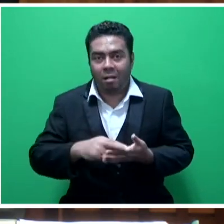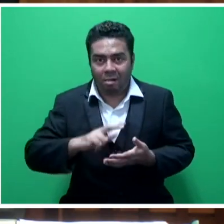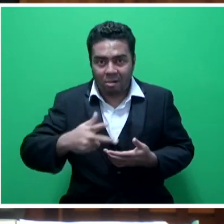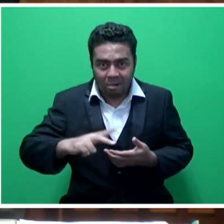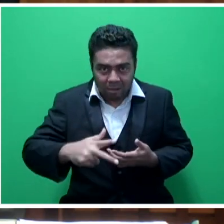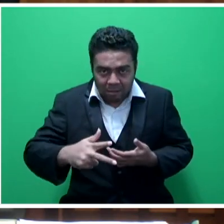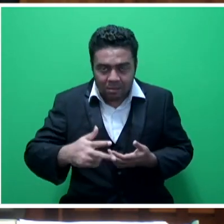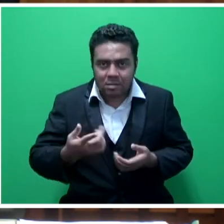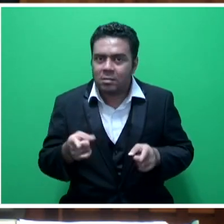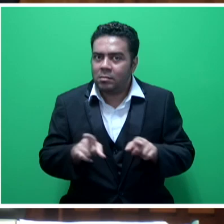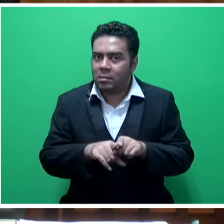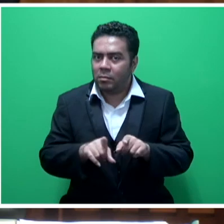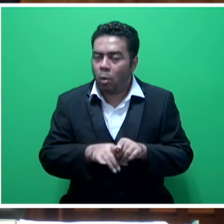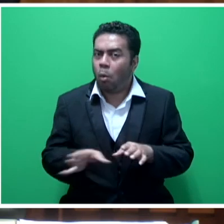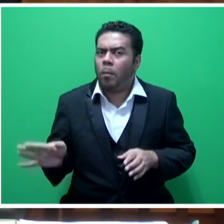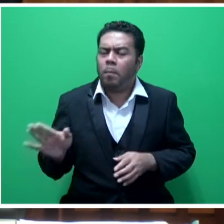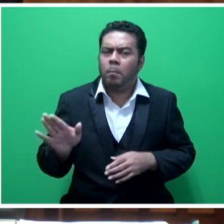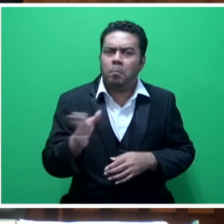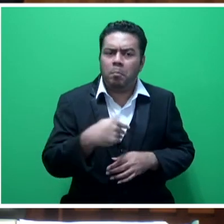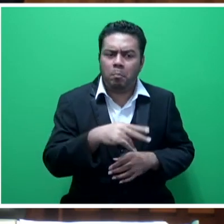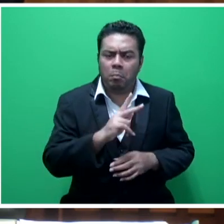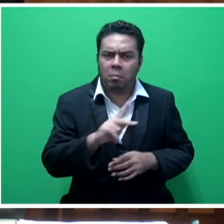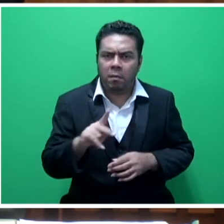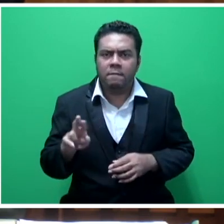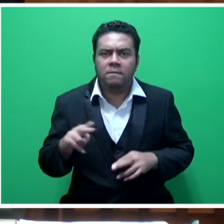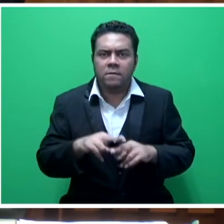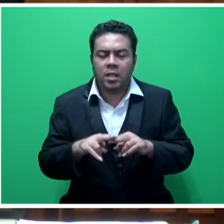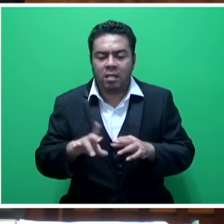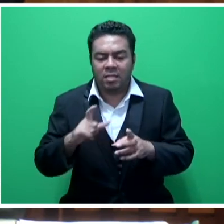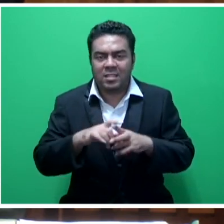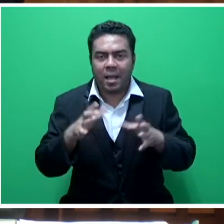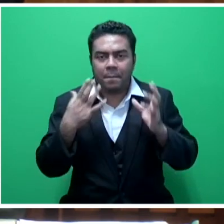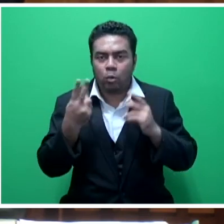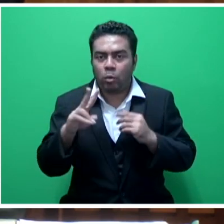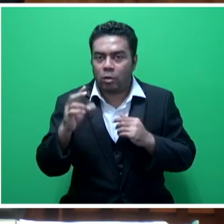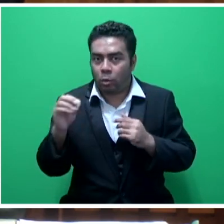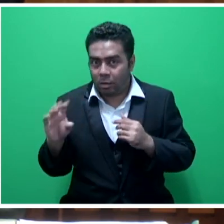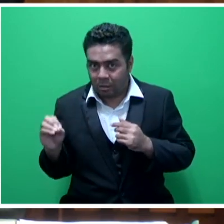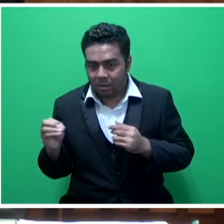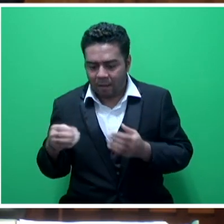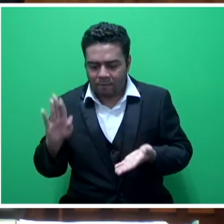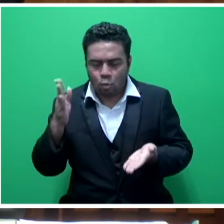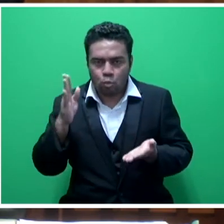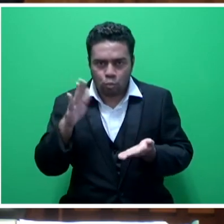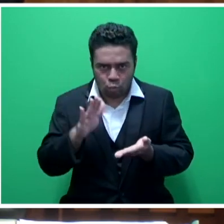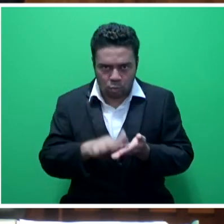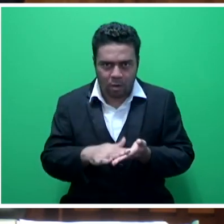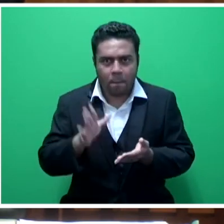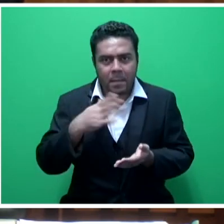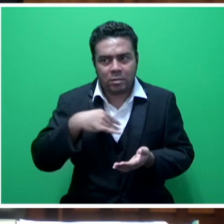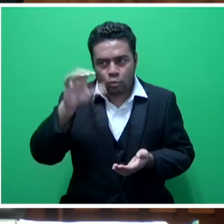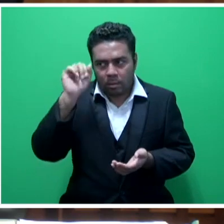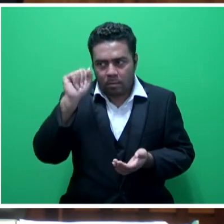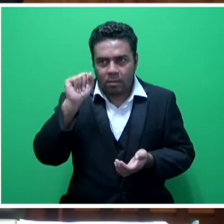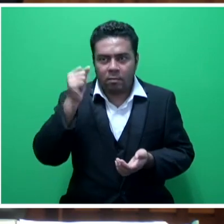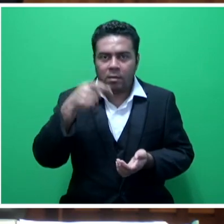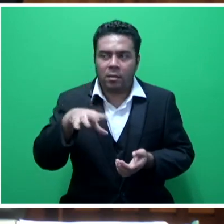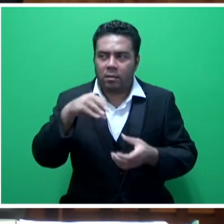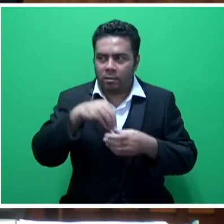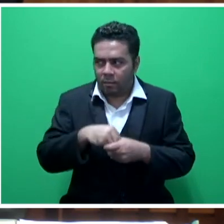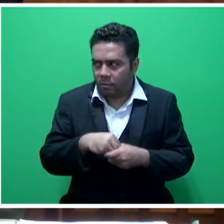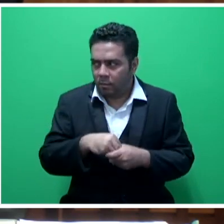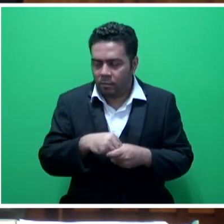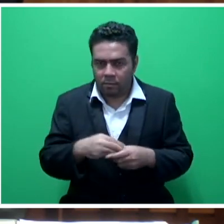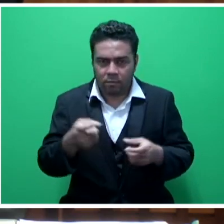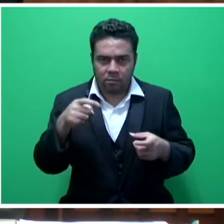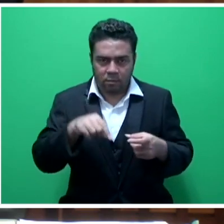arranged a deferral of all property rentals until December 2020, including some recurring reductions. You must remember they have actually properties offshore that they are